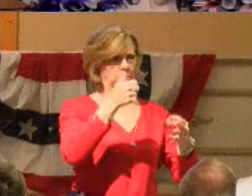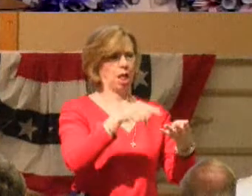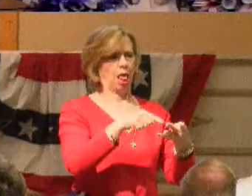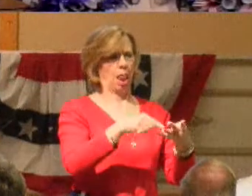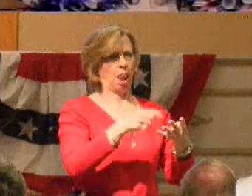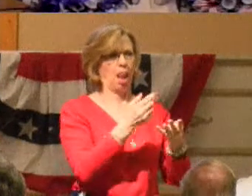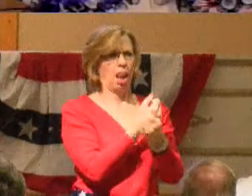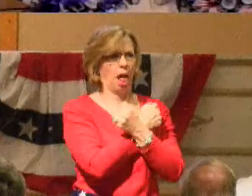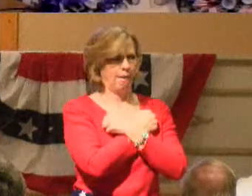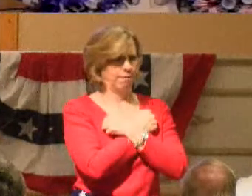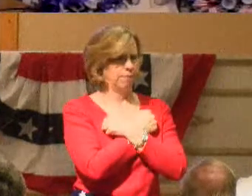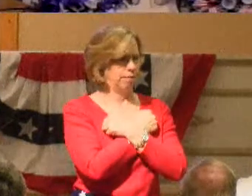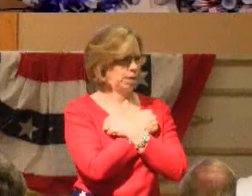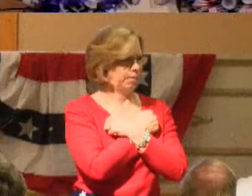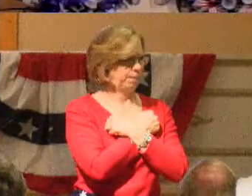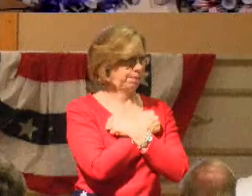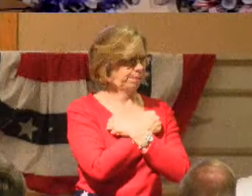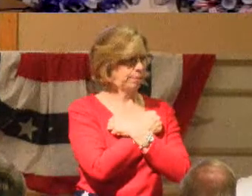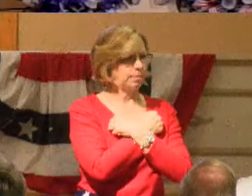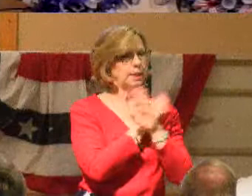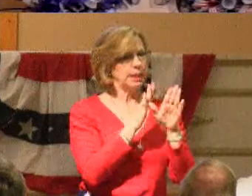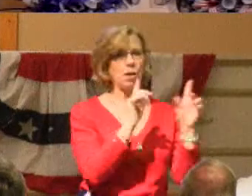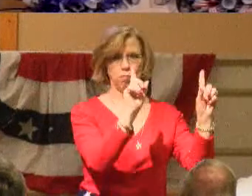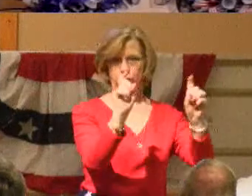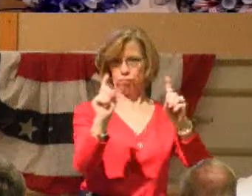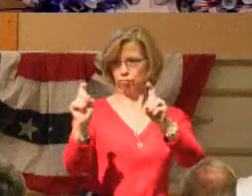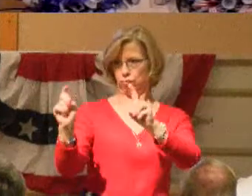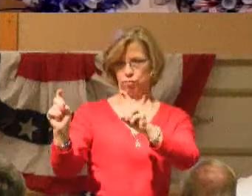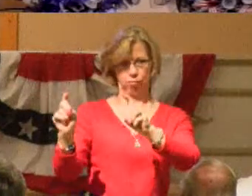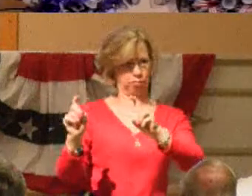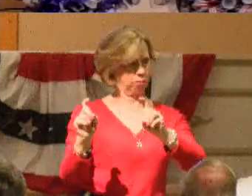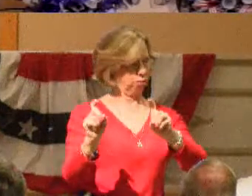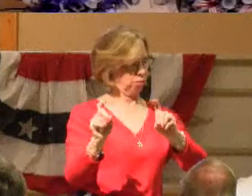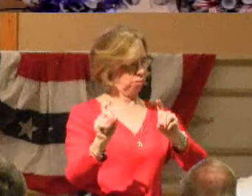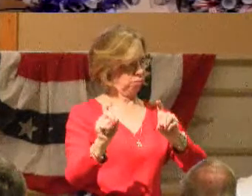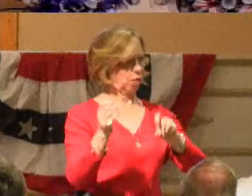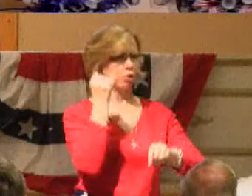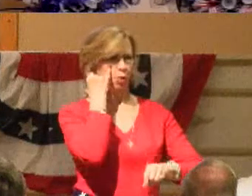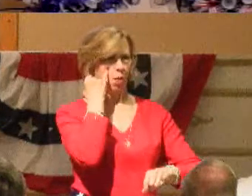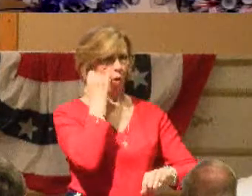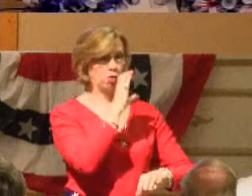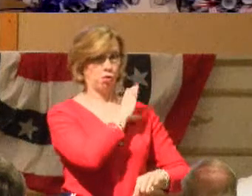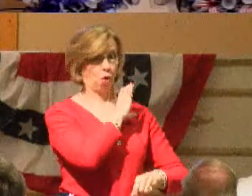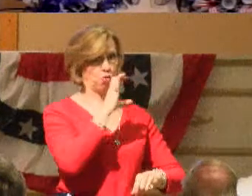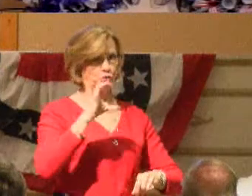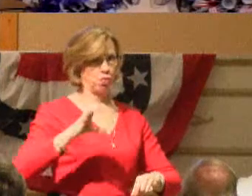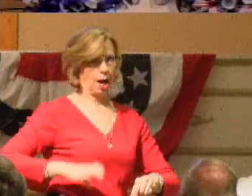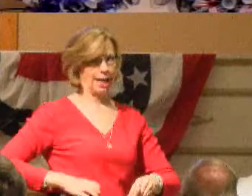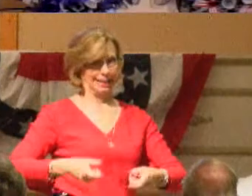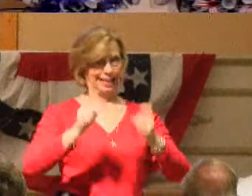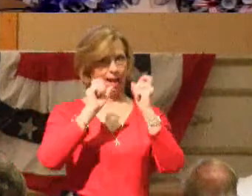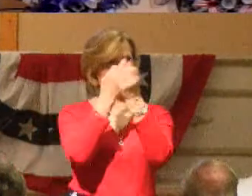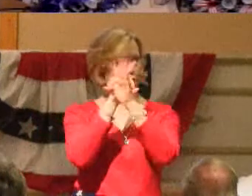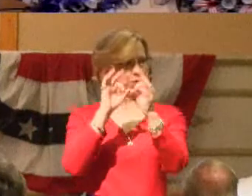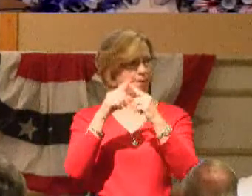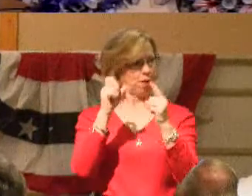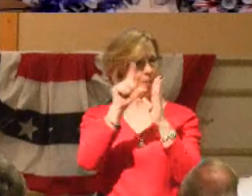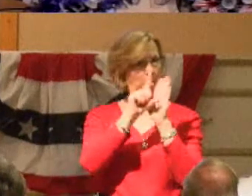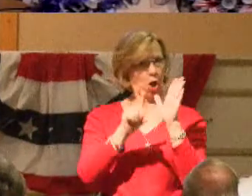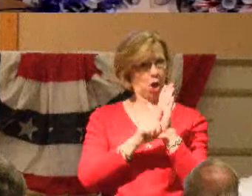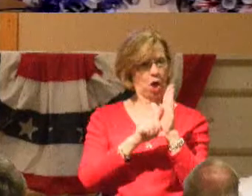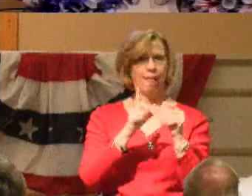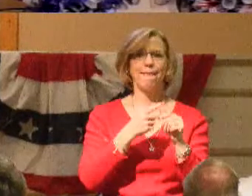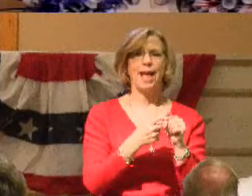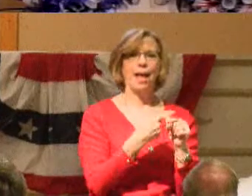me ask you a question that needs to be asked. If Christ set us free from the law, does this mean that a person